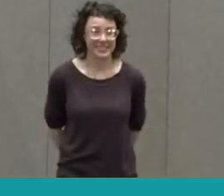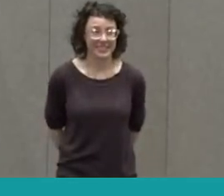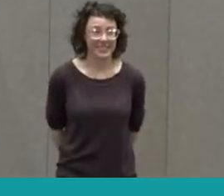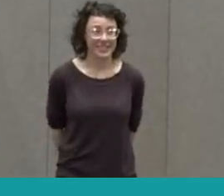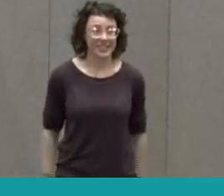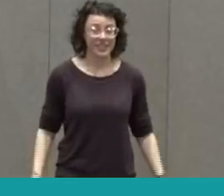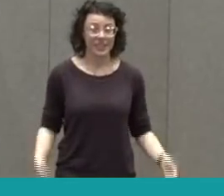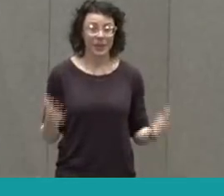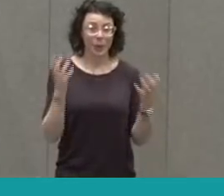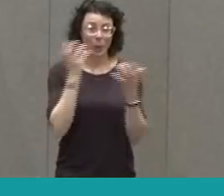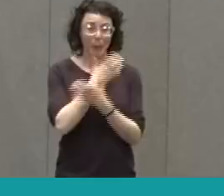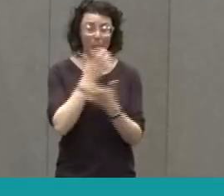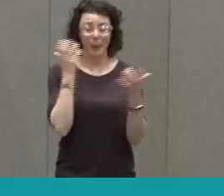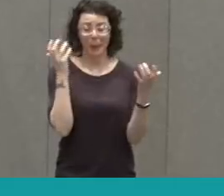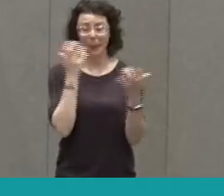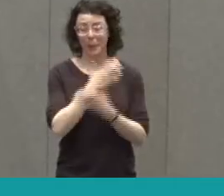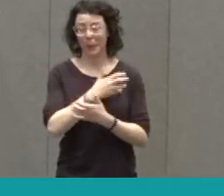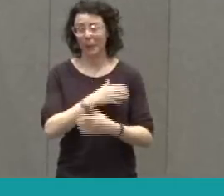Holy moly.